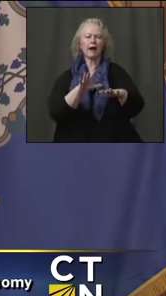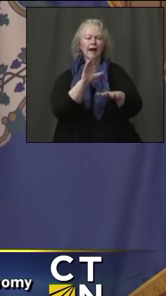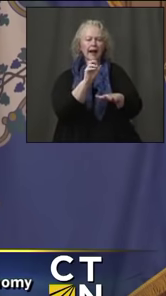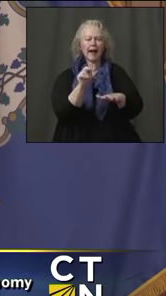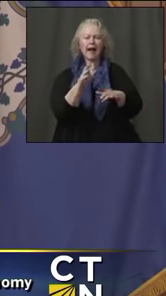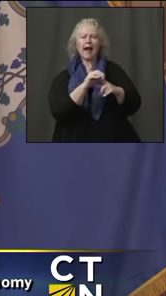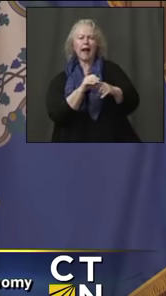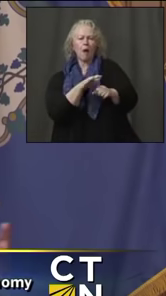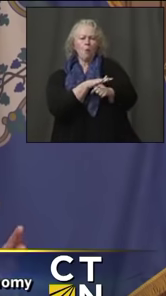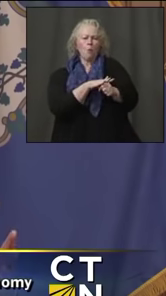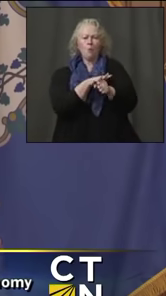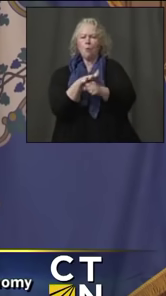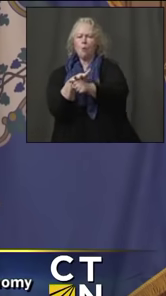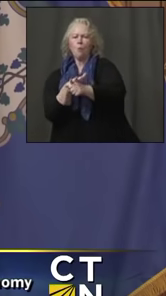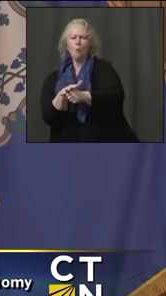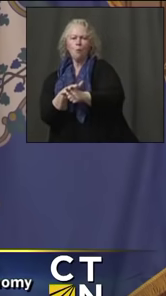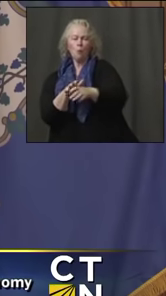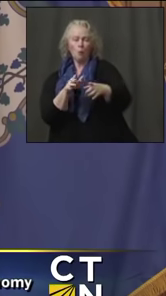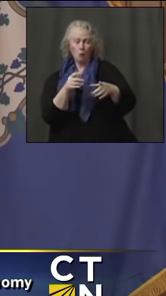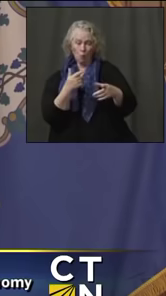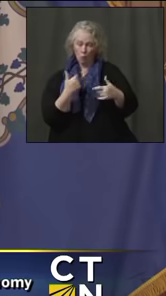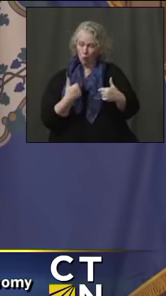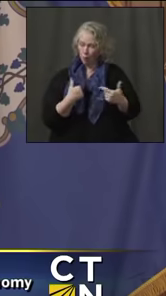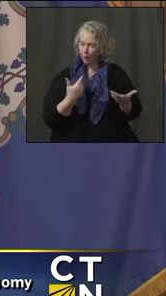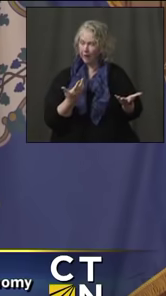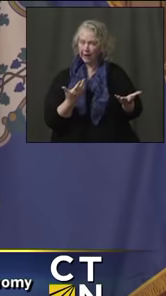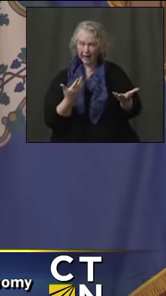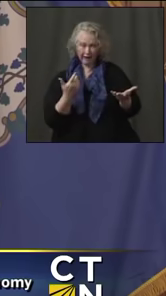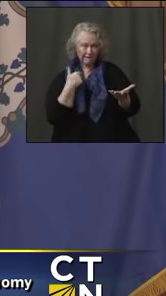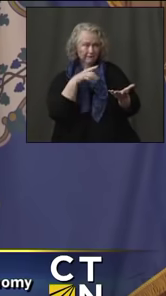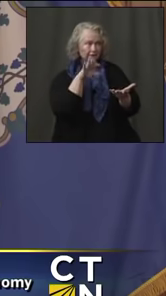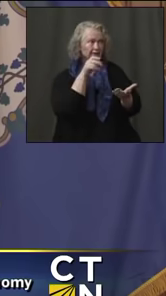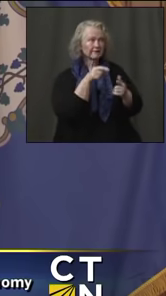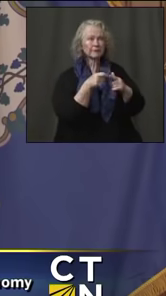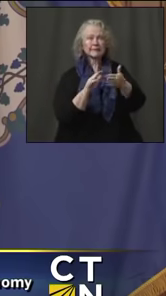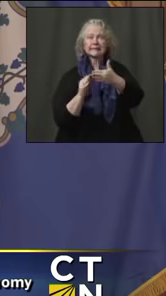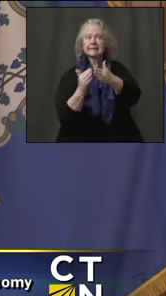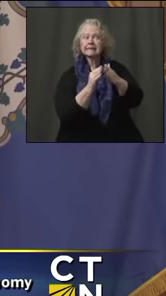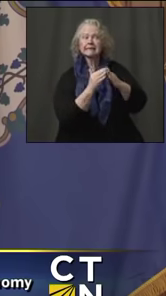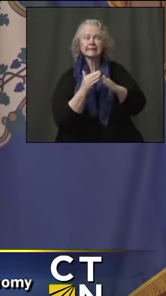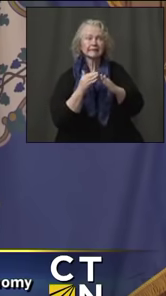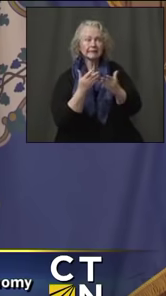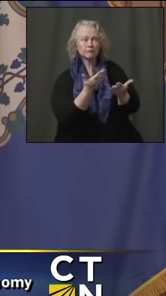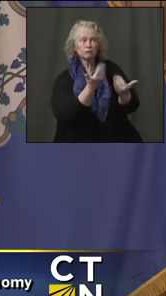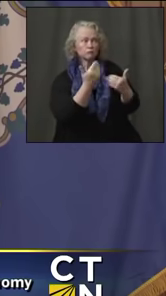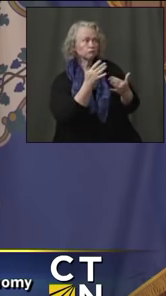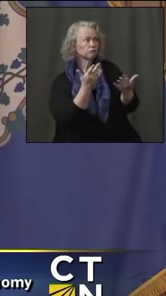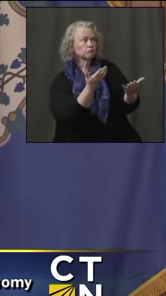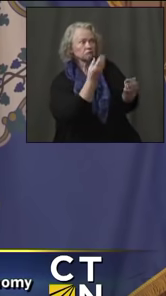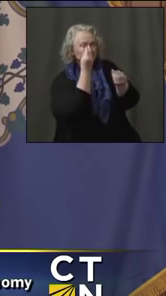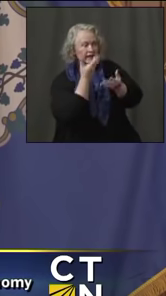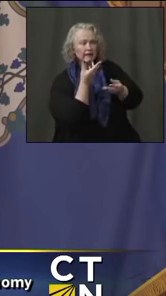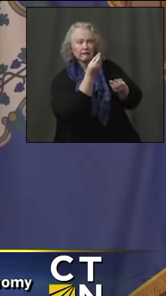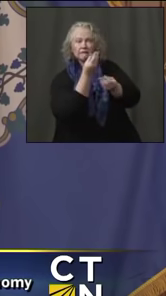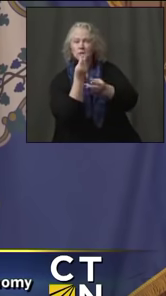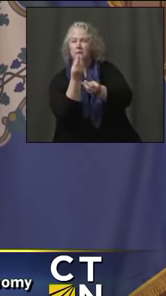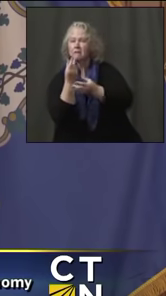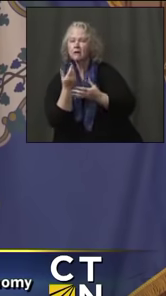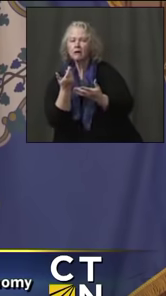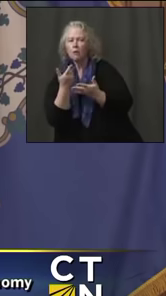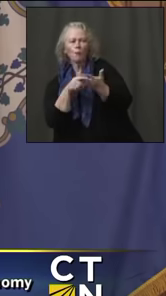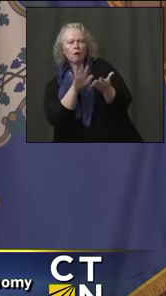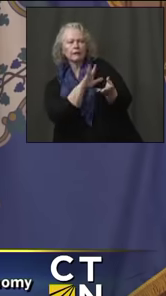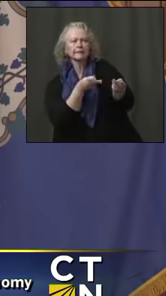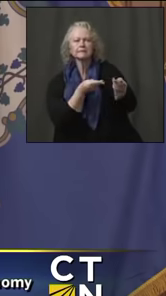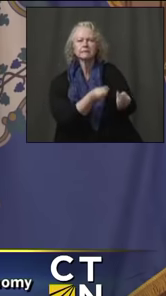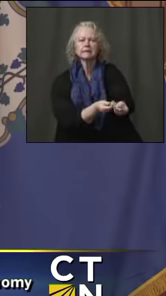Melissa will tell you, we're getting the ledger from the local municipal government within the next week, so we can see what their